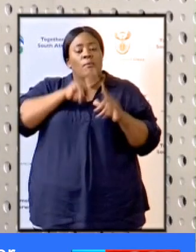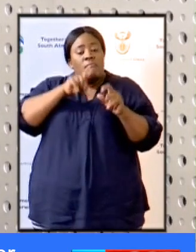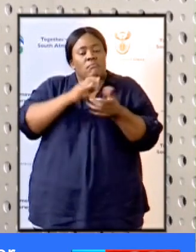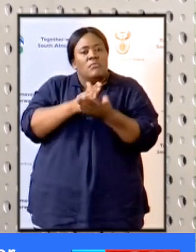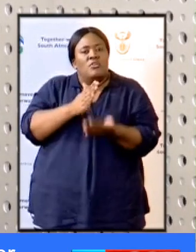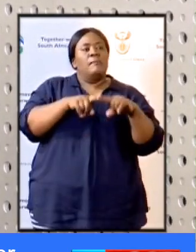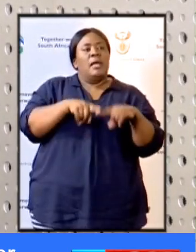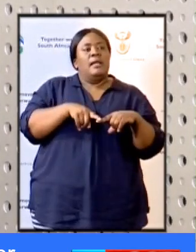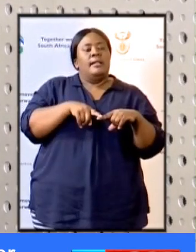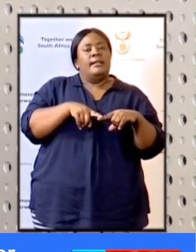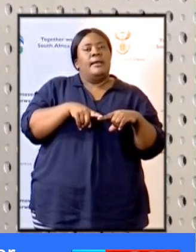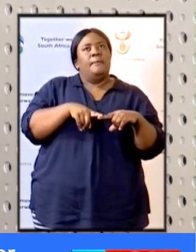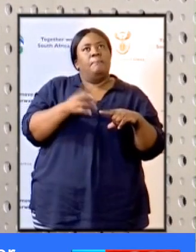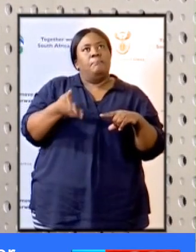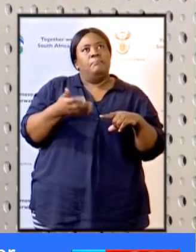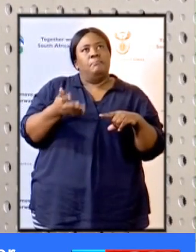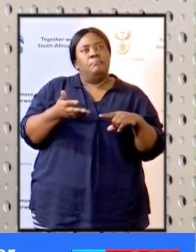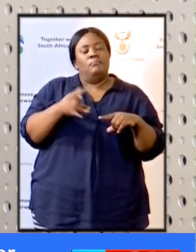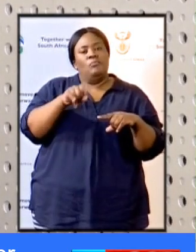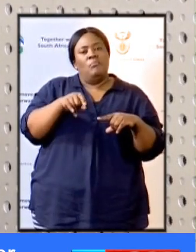are